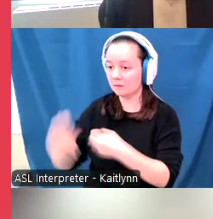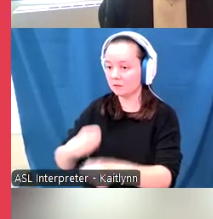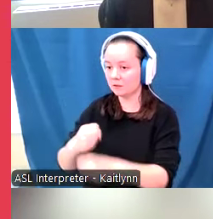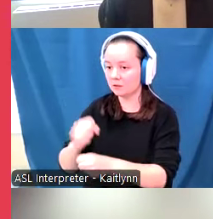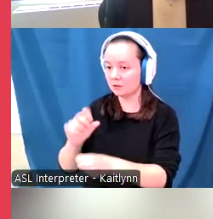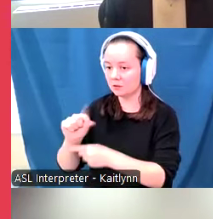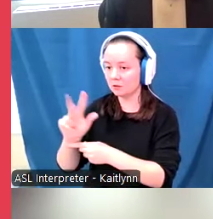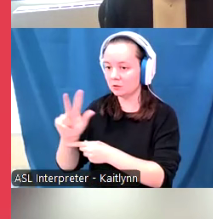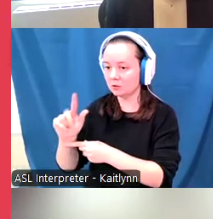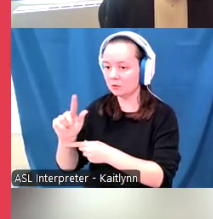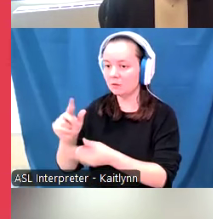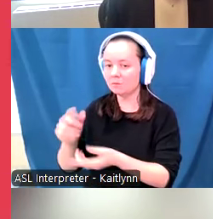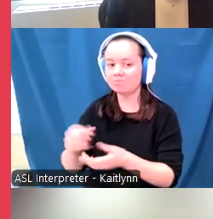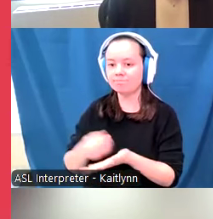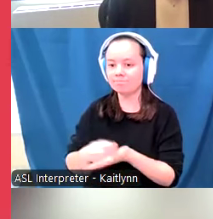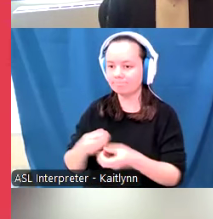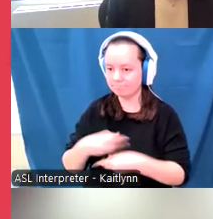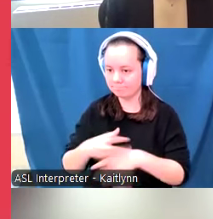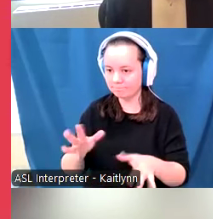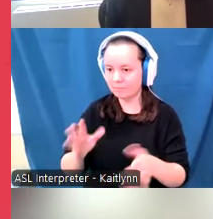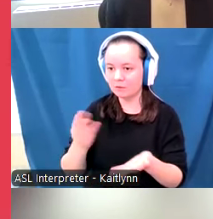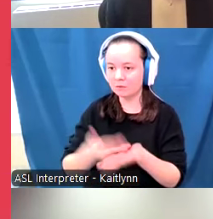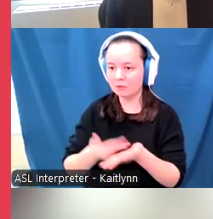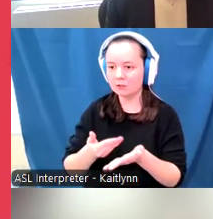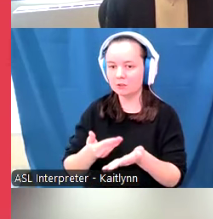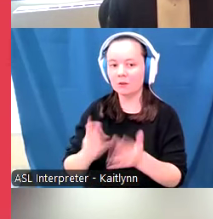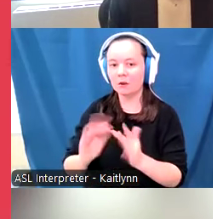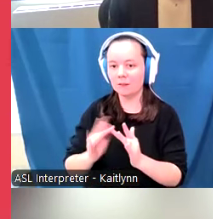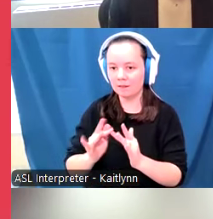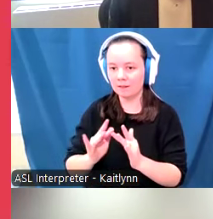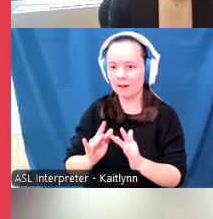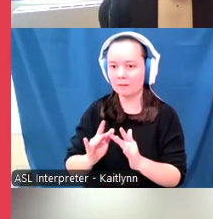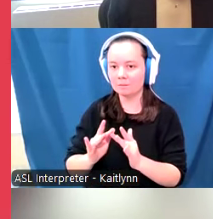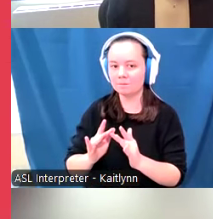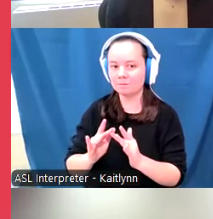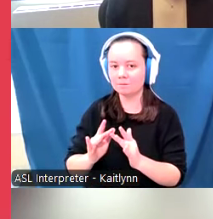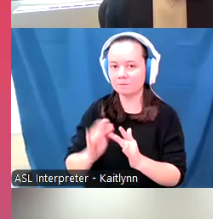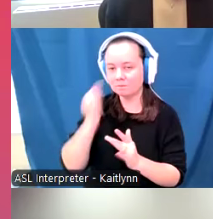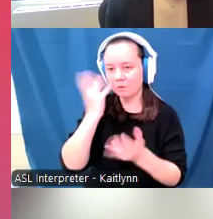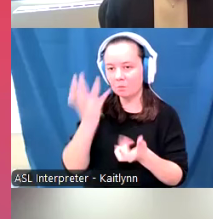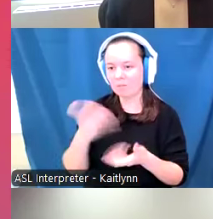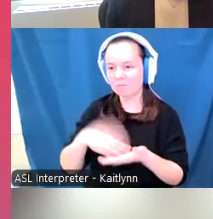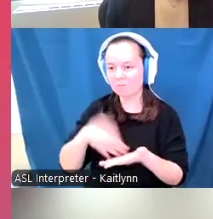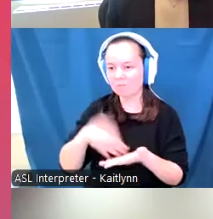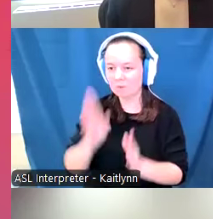our website at bipartisanpolicy.org if you want to learn more. Next slide, please.